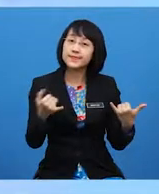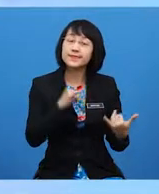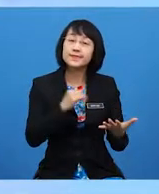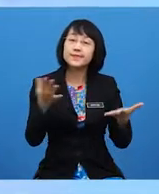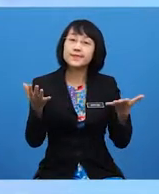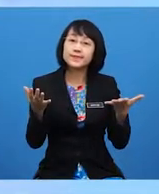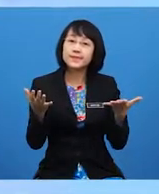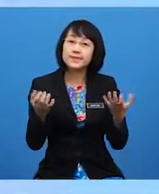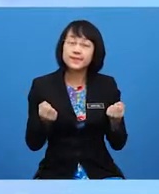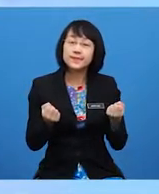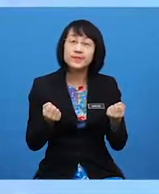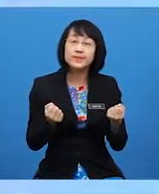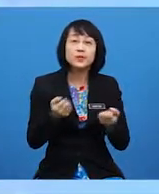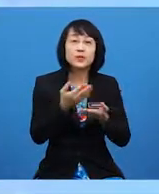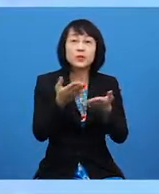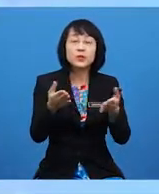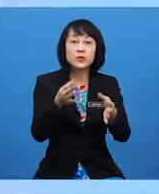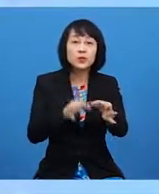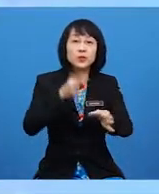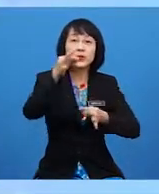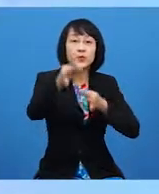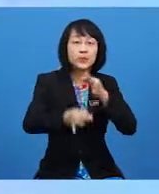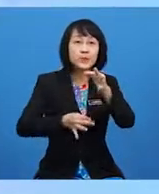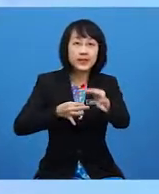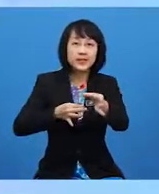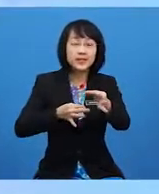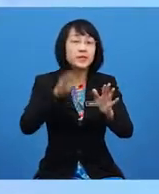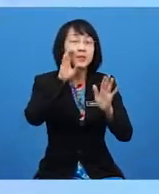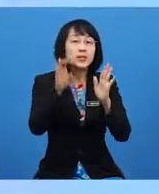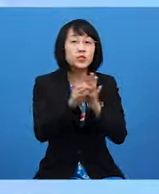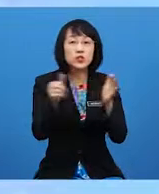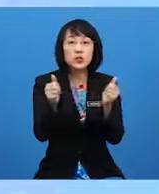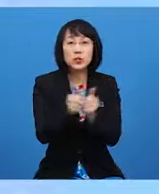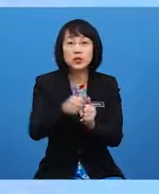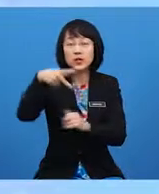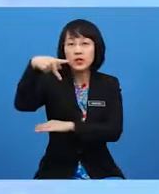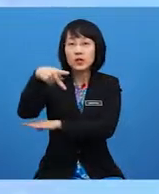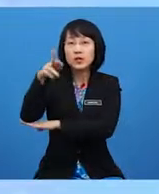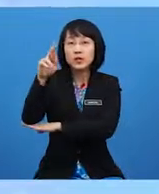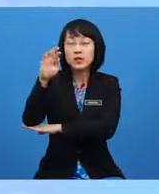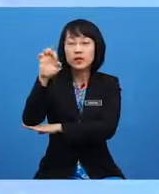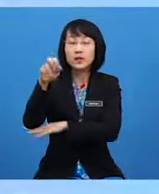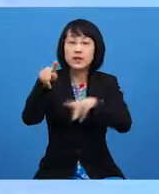on, in, under, in front of, and between.